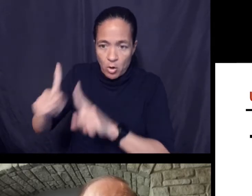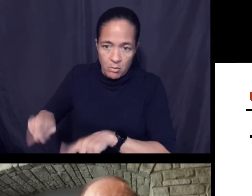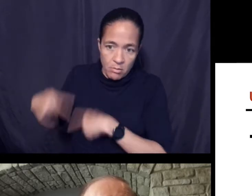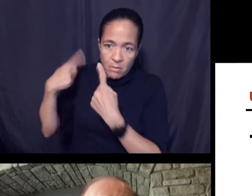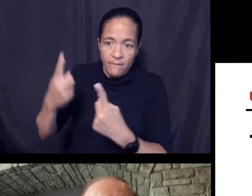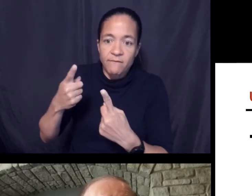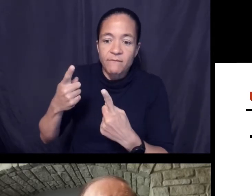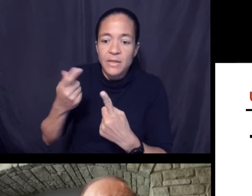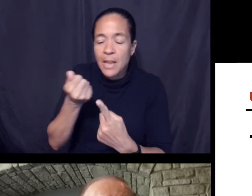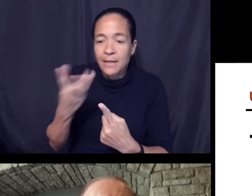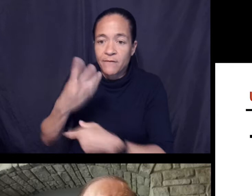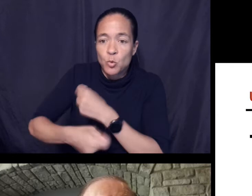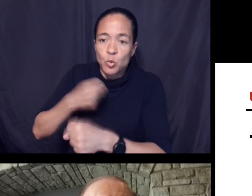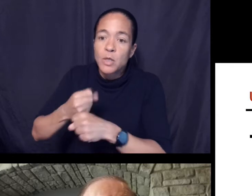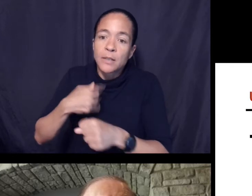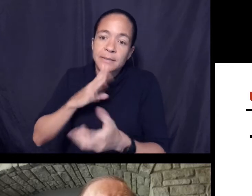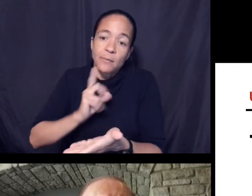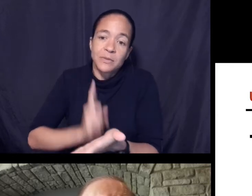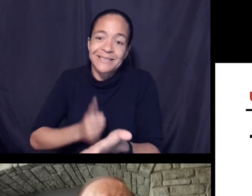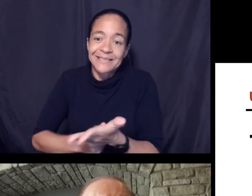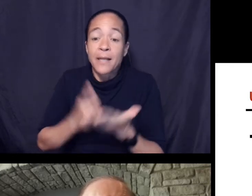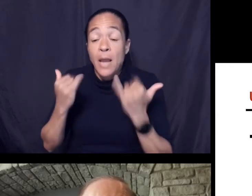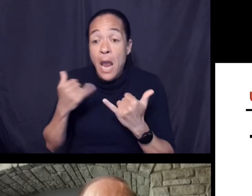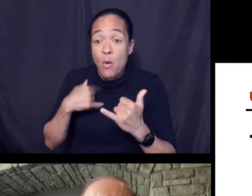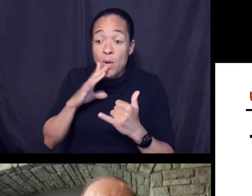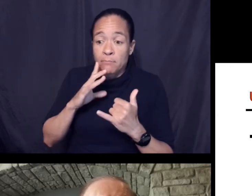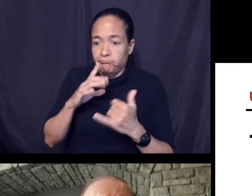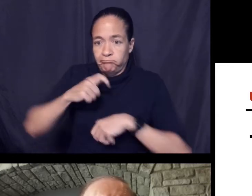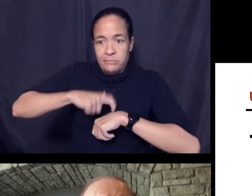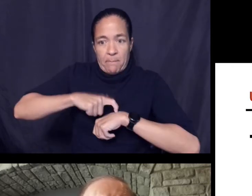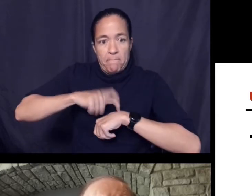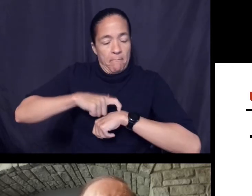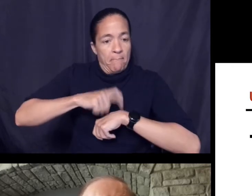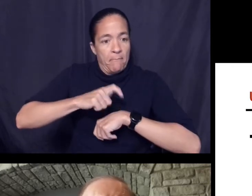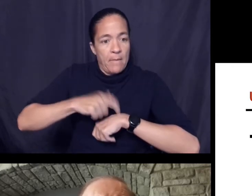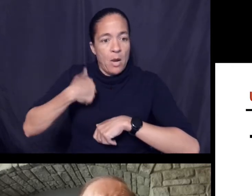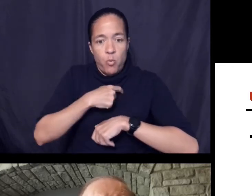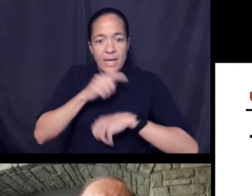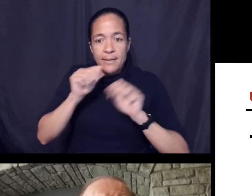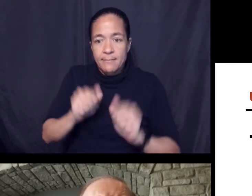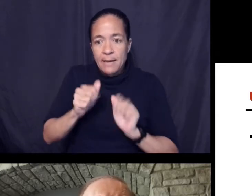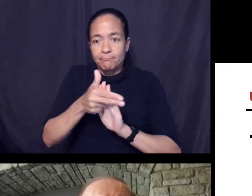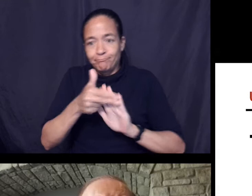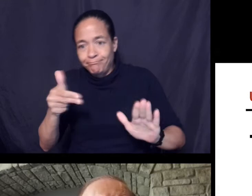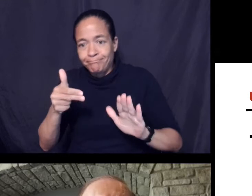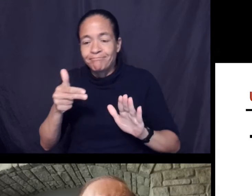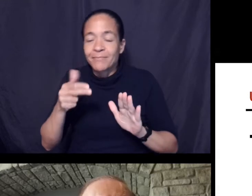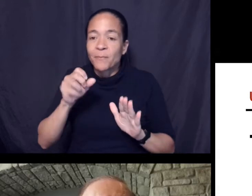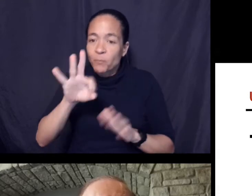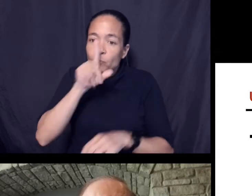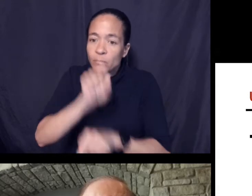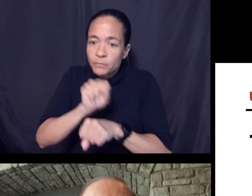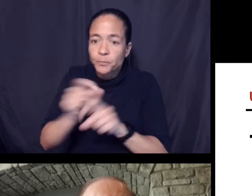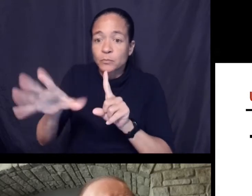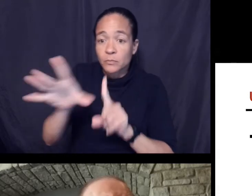some subsequent slides, over the last few years. And I think we're at a point now where we can reliably make the